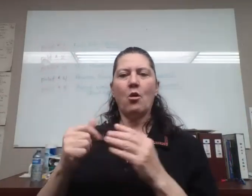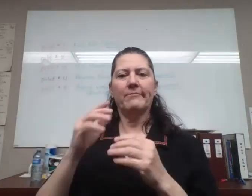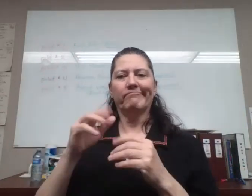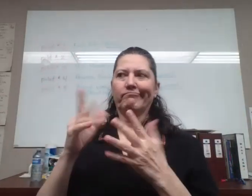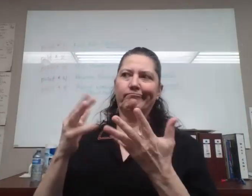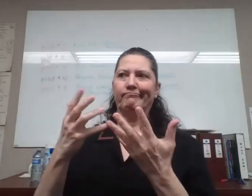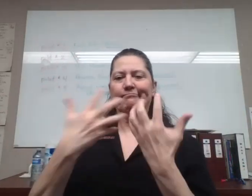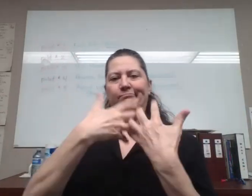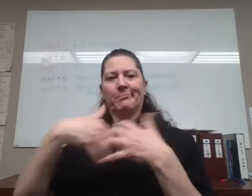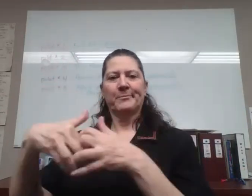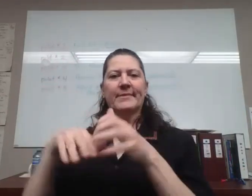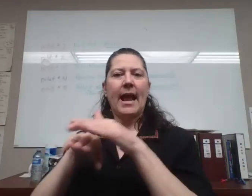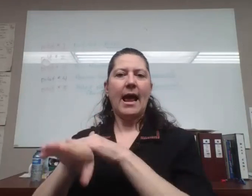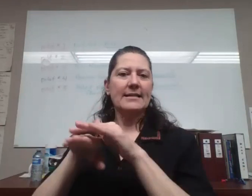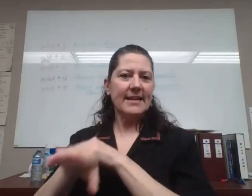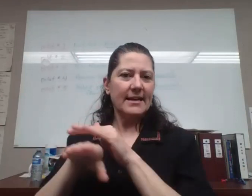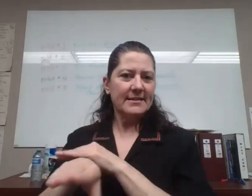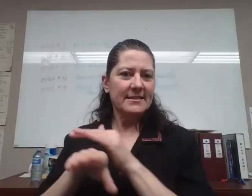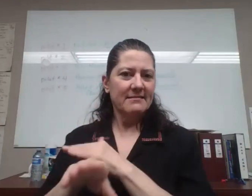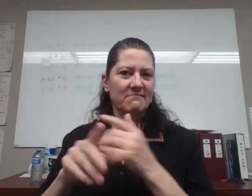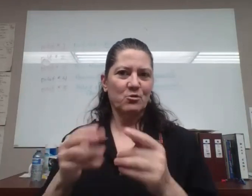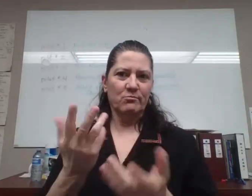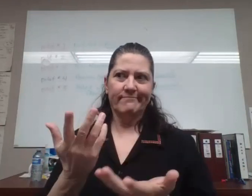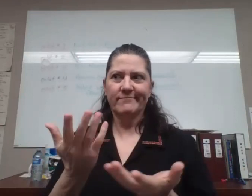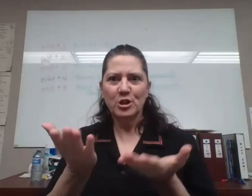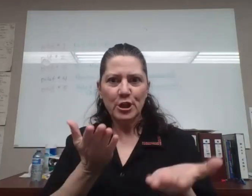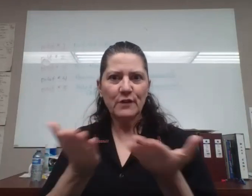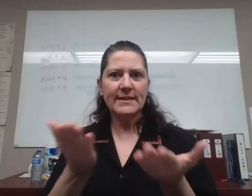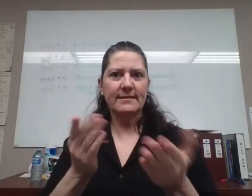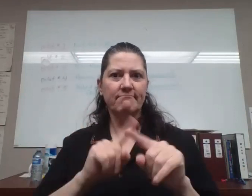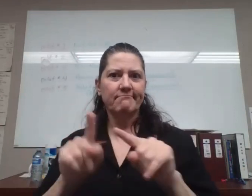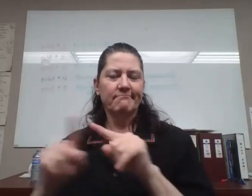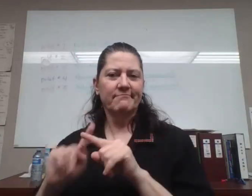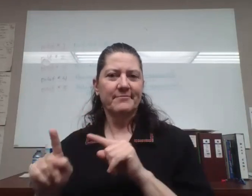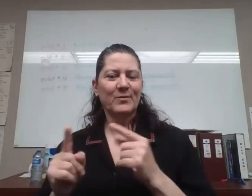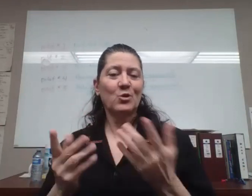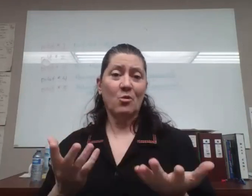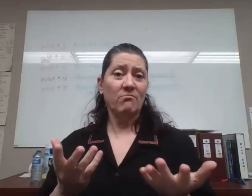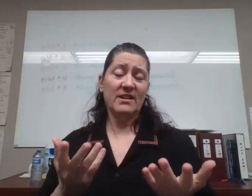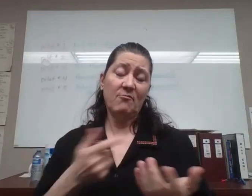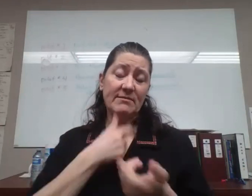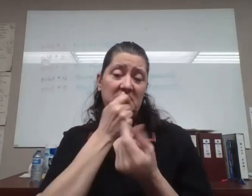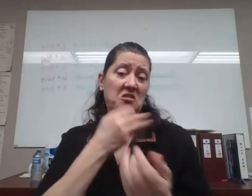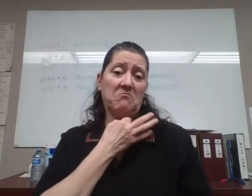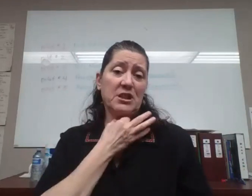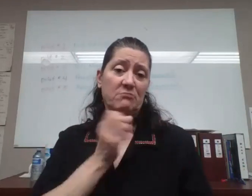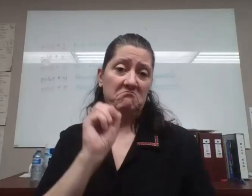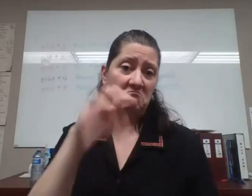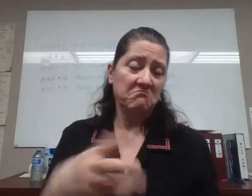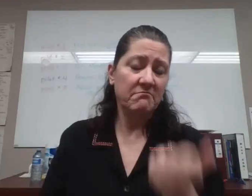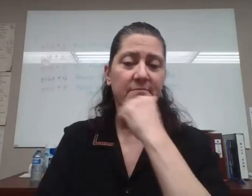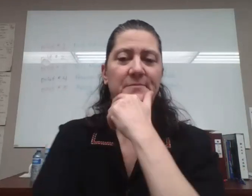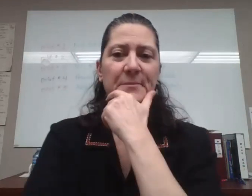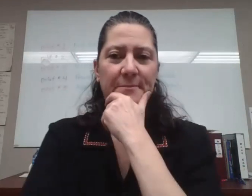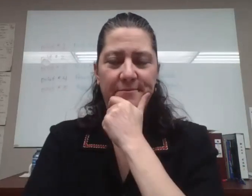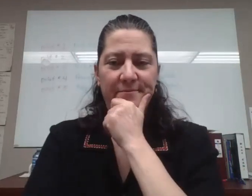hasn't been any focus or discussion on integrating access into these kinds of